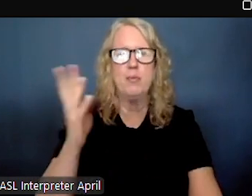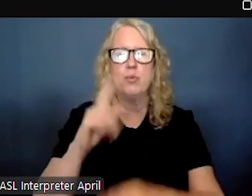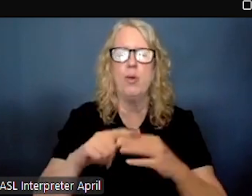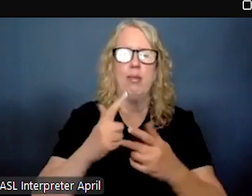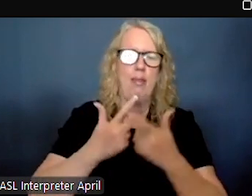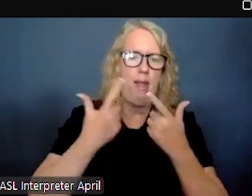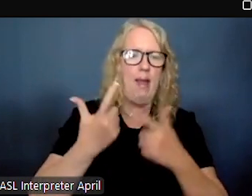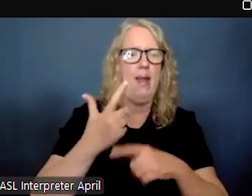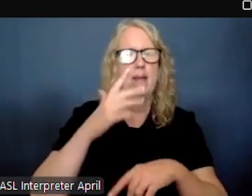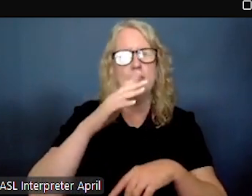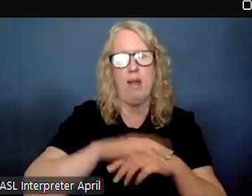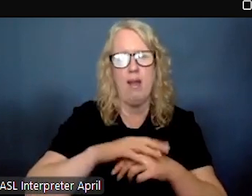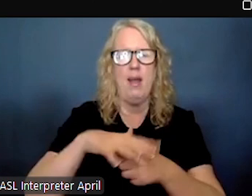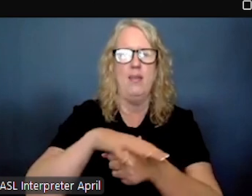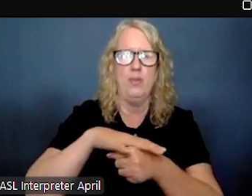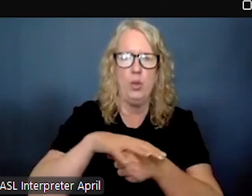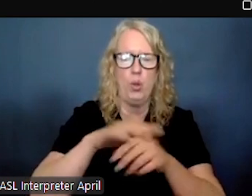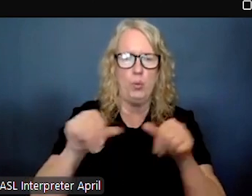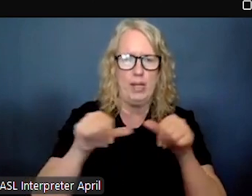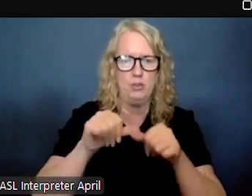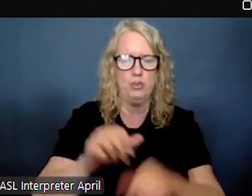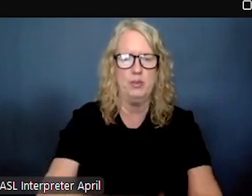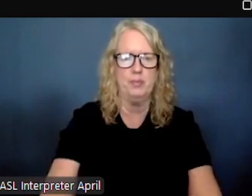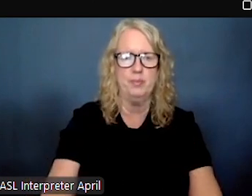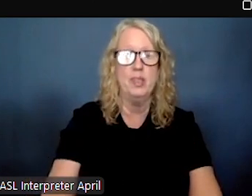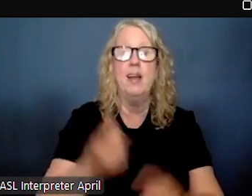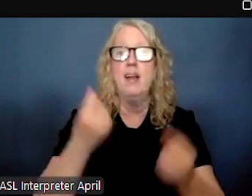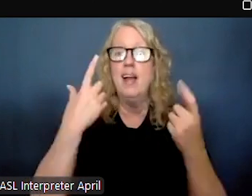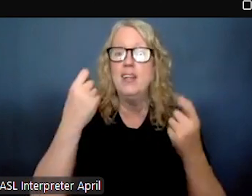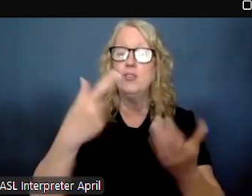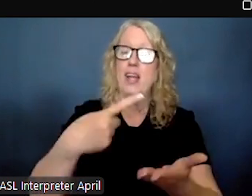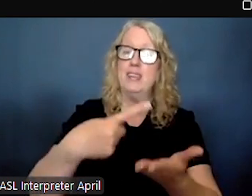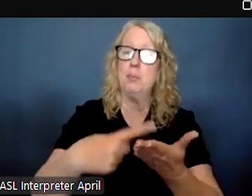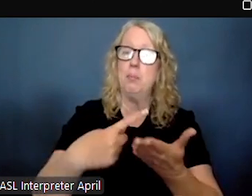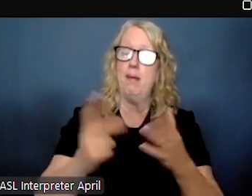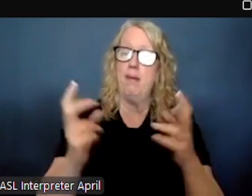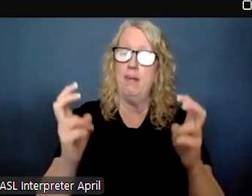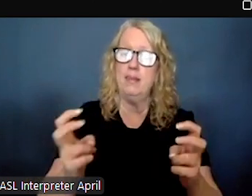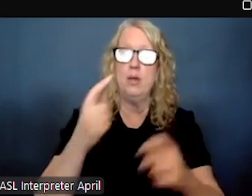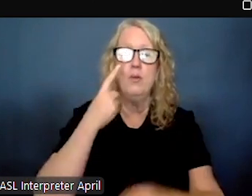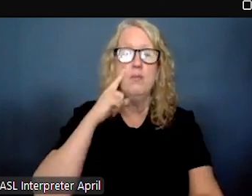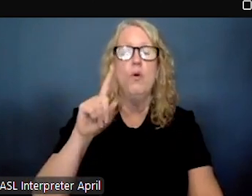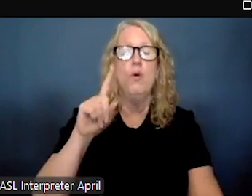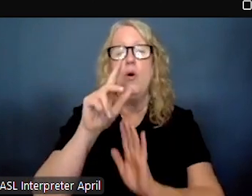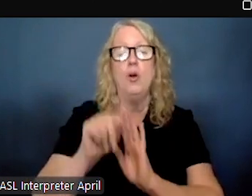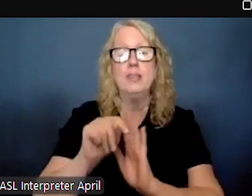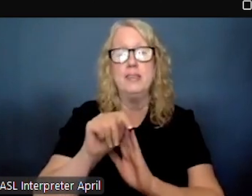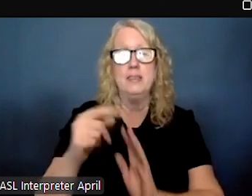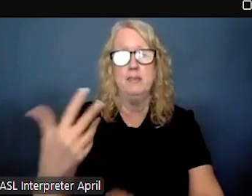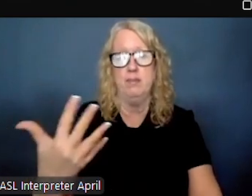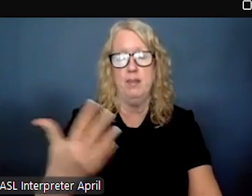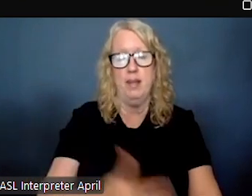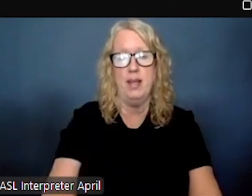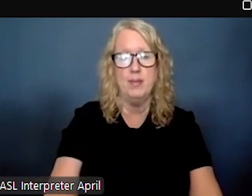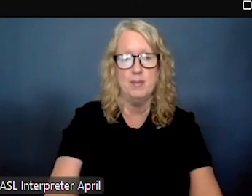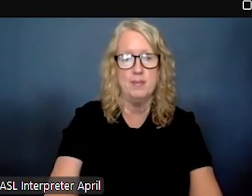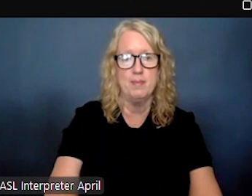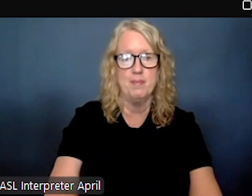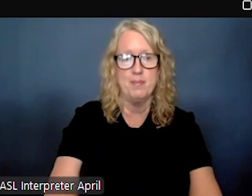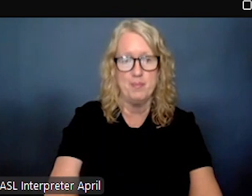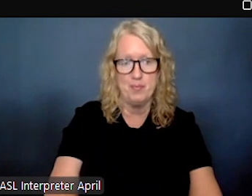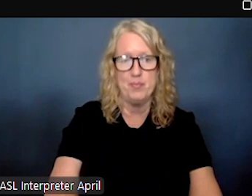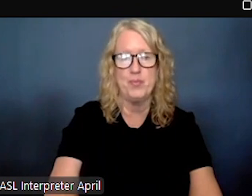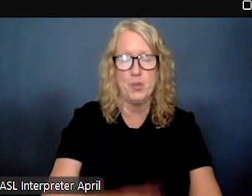as well. So for debates coming up for season 5,